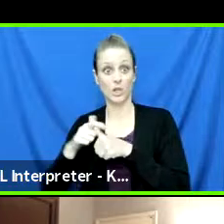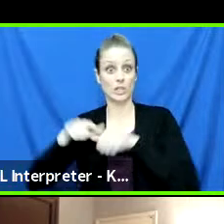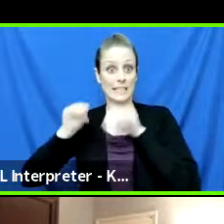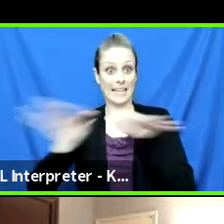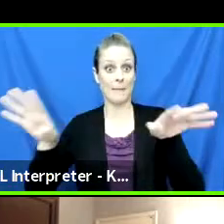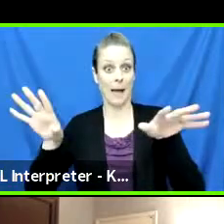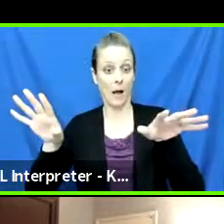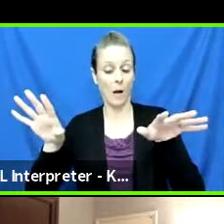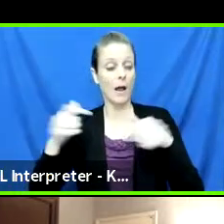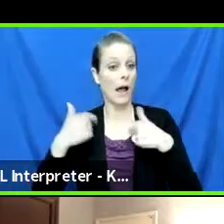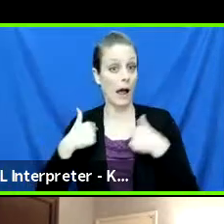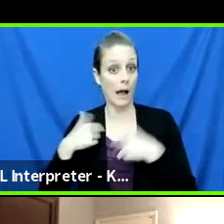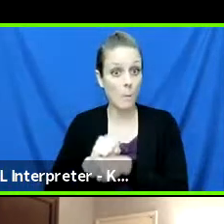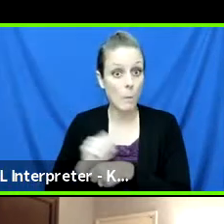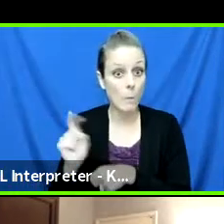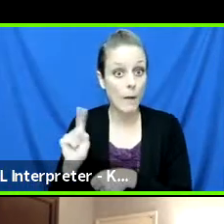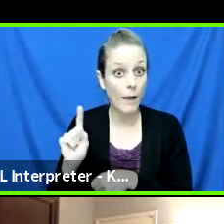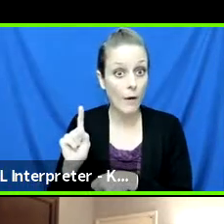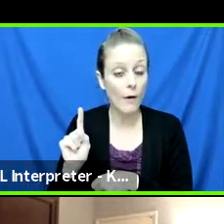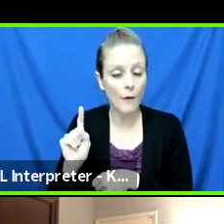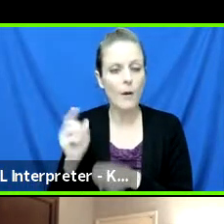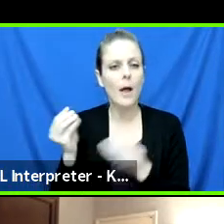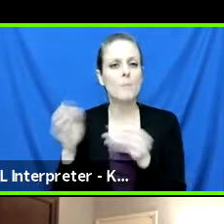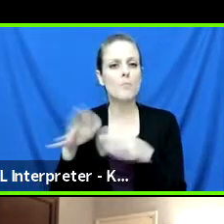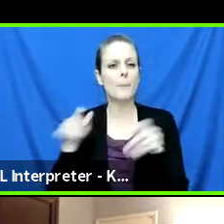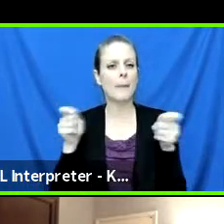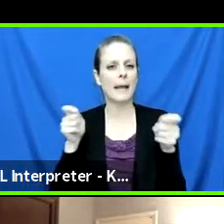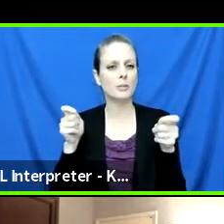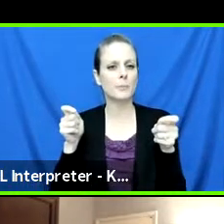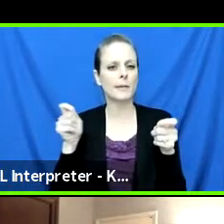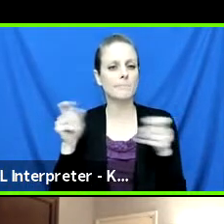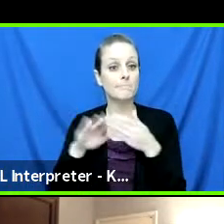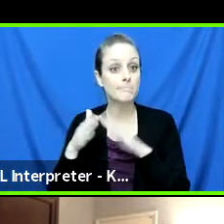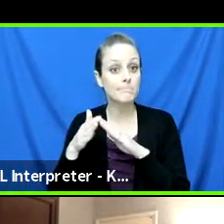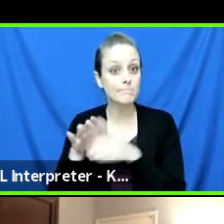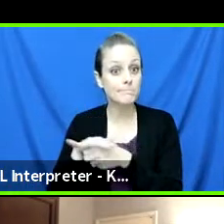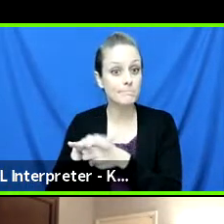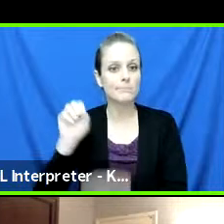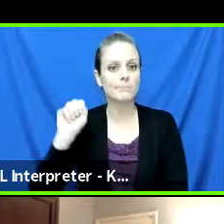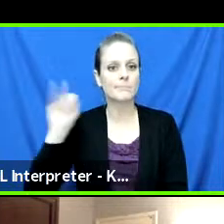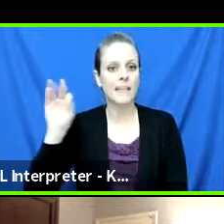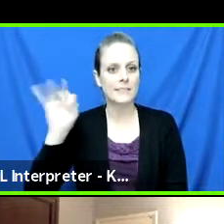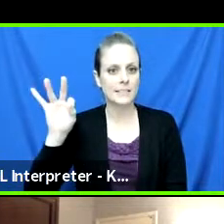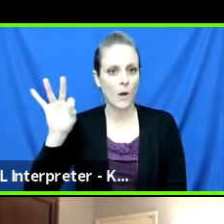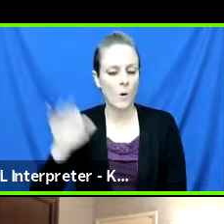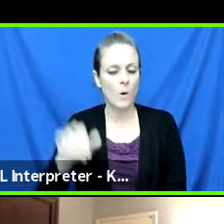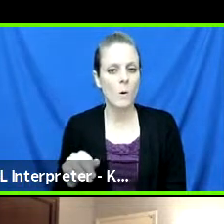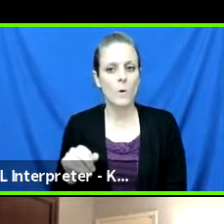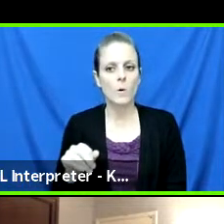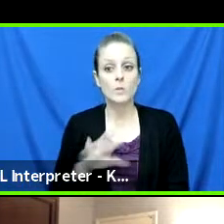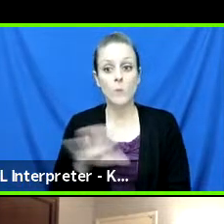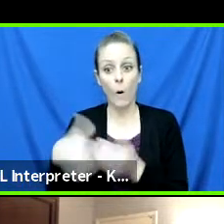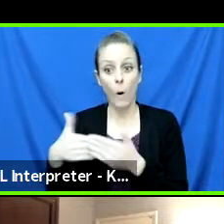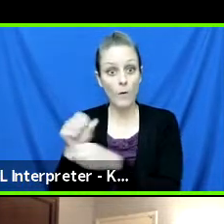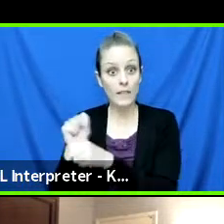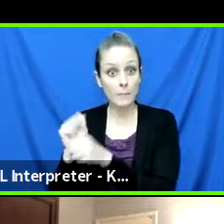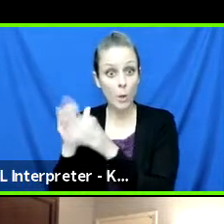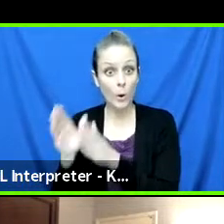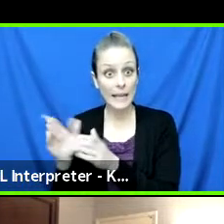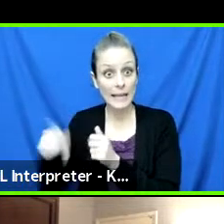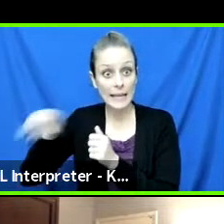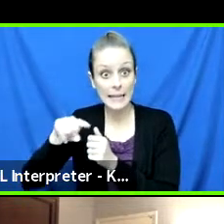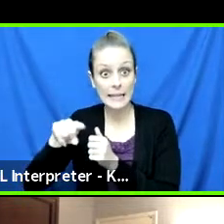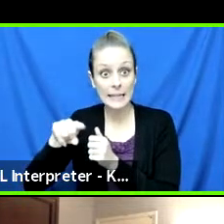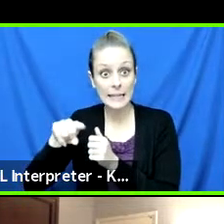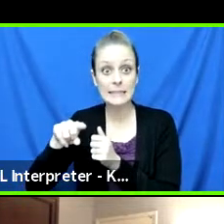worked as in property management in San Francisco. So all the employees were really pushed